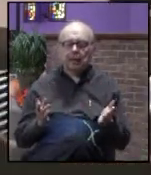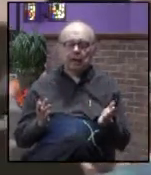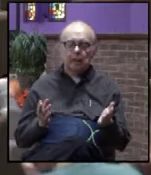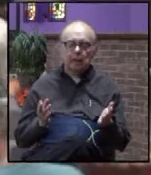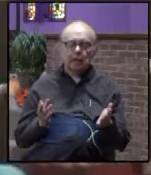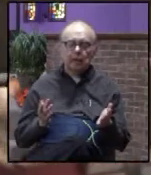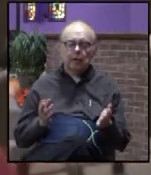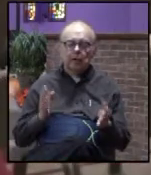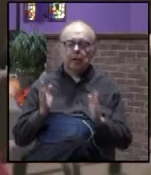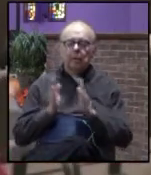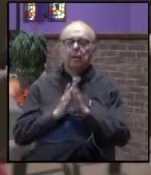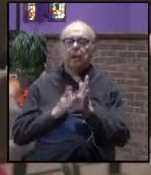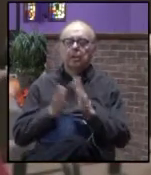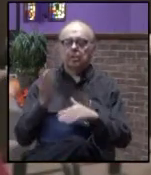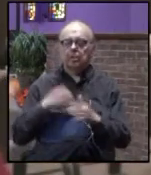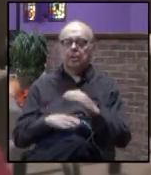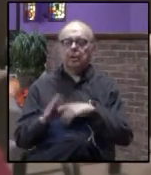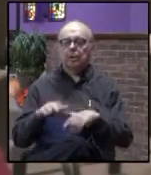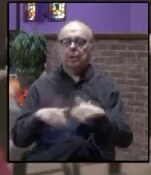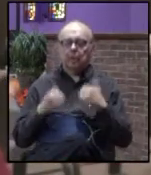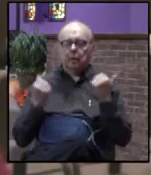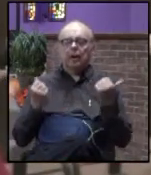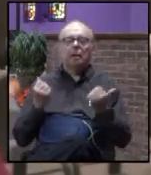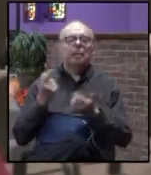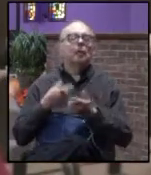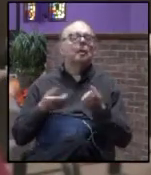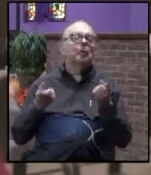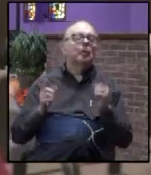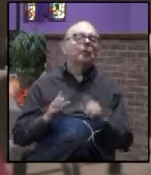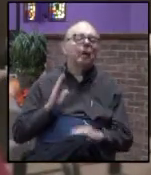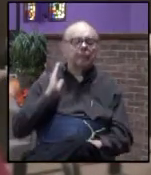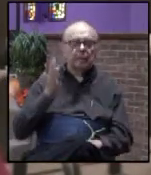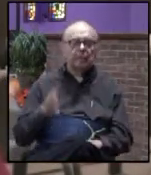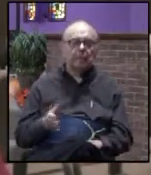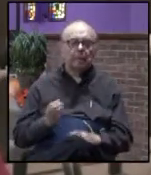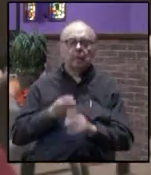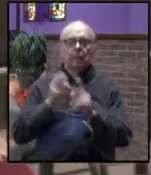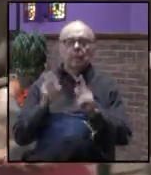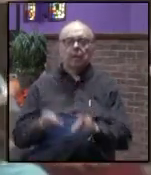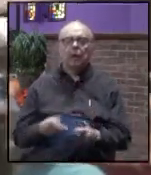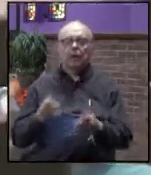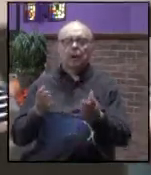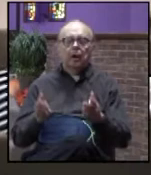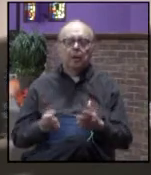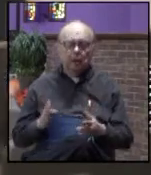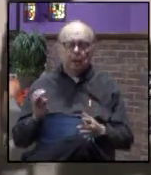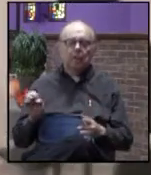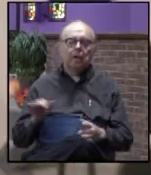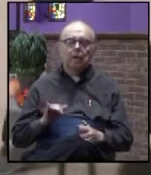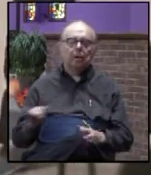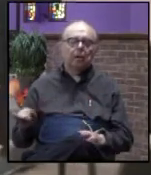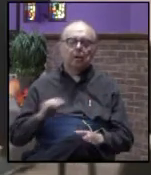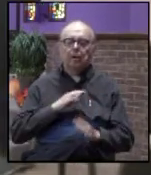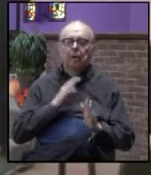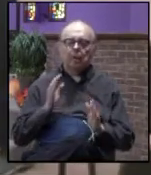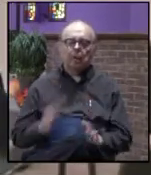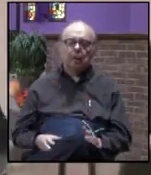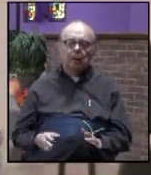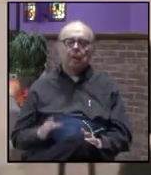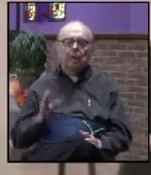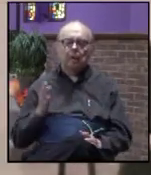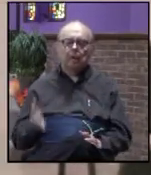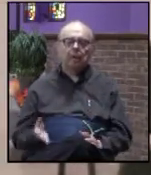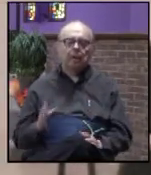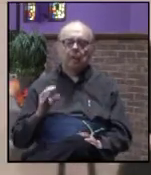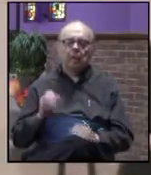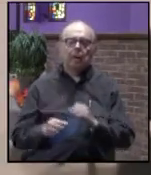Because as soon as you ask Jesus to come into your life, what's going to happen is everybody's going to want you to be just like a Christian that's been there for